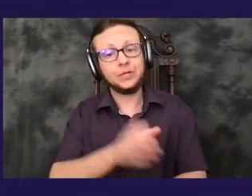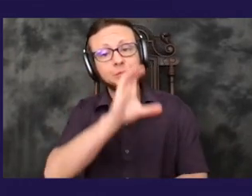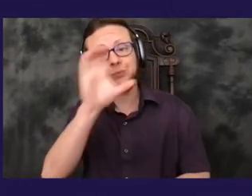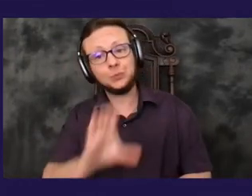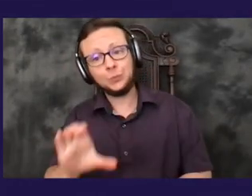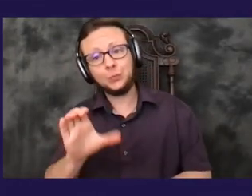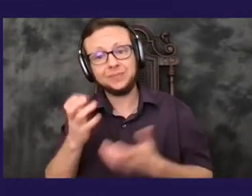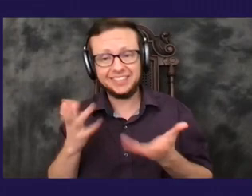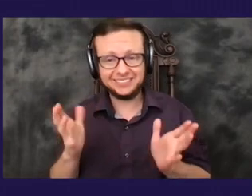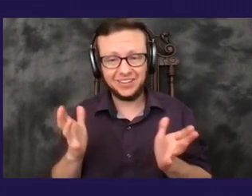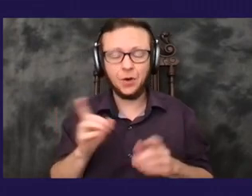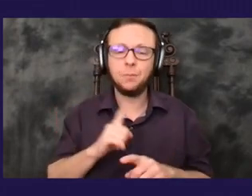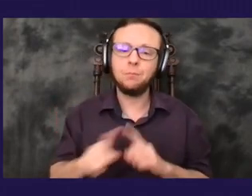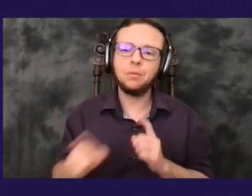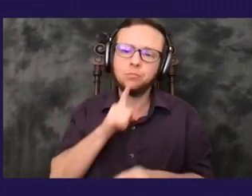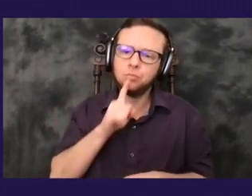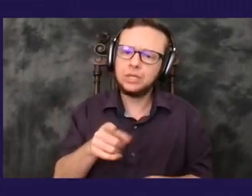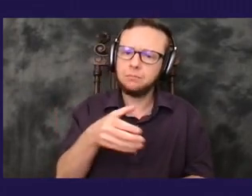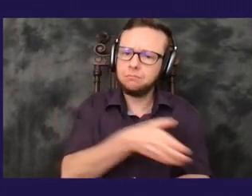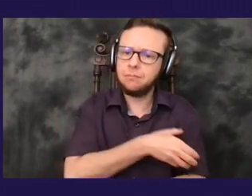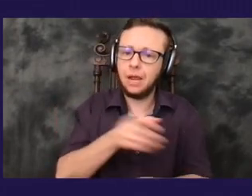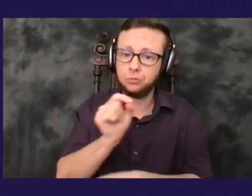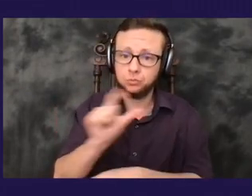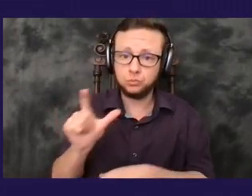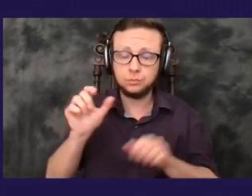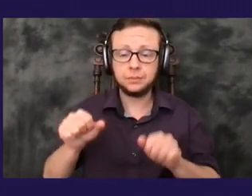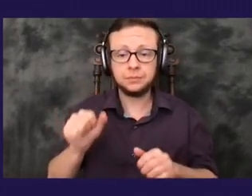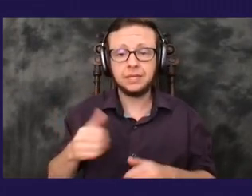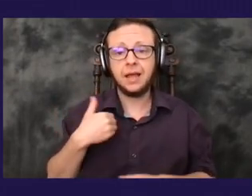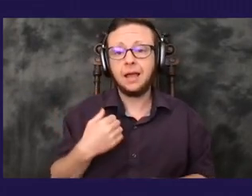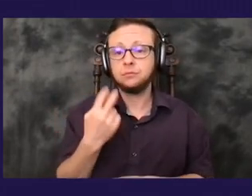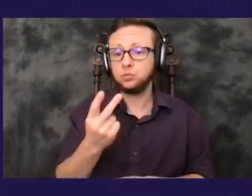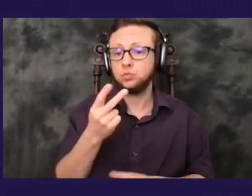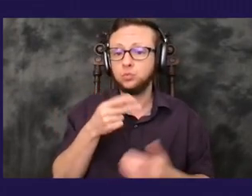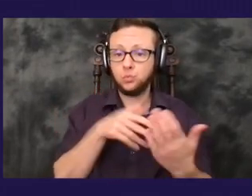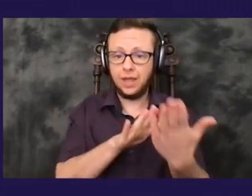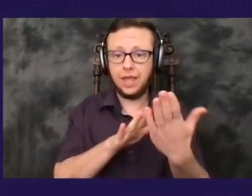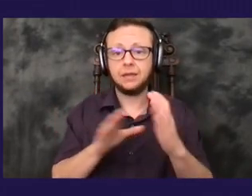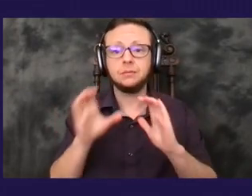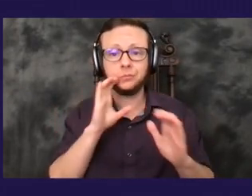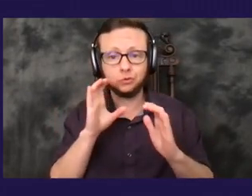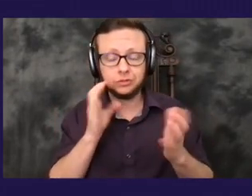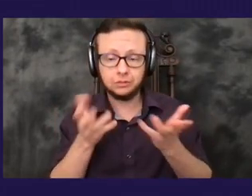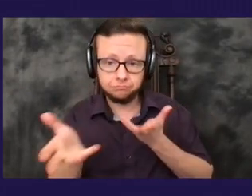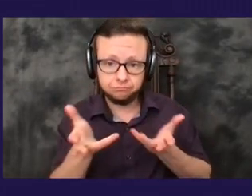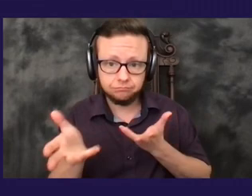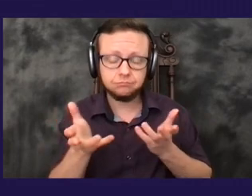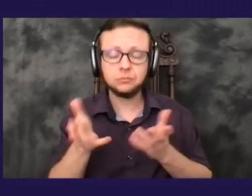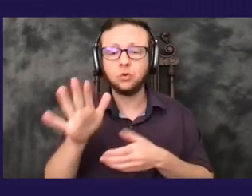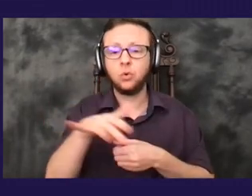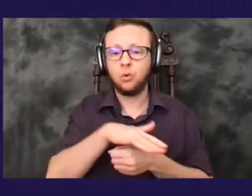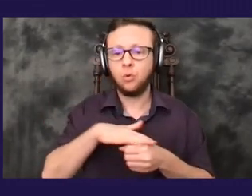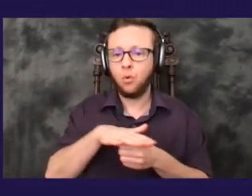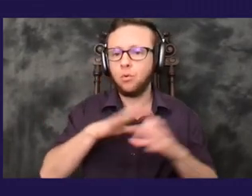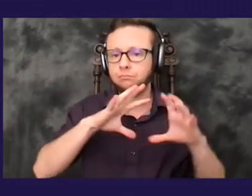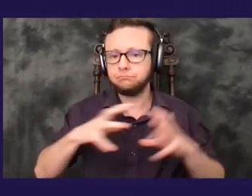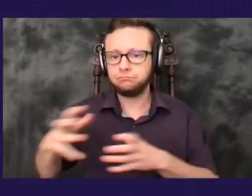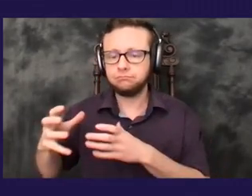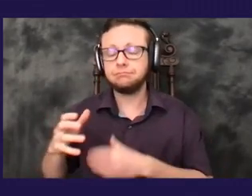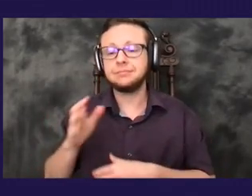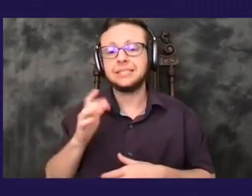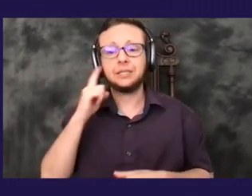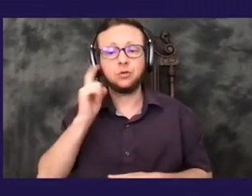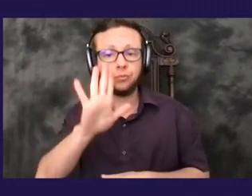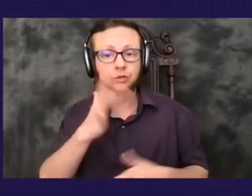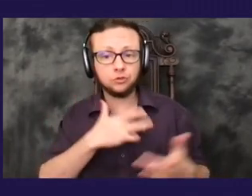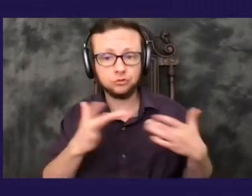you know, it's a really powerful tool to be able to have two-way communication with your local entities, to hear their concerns and values, bring others with you